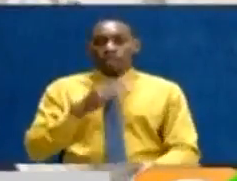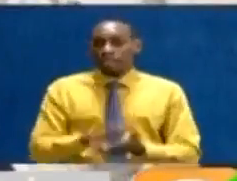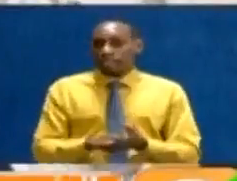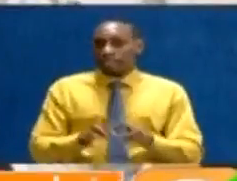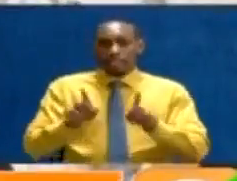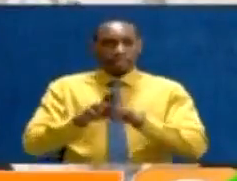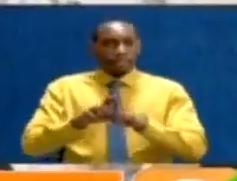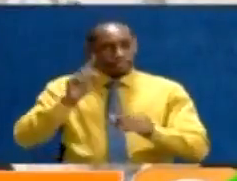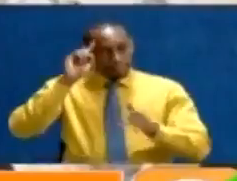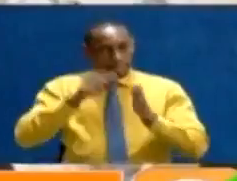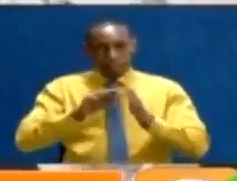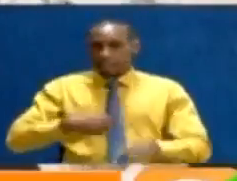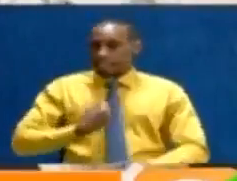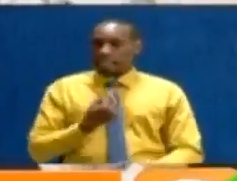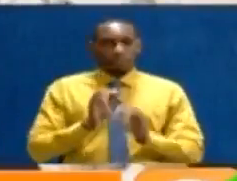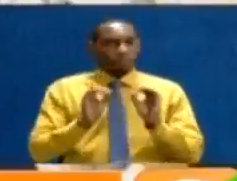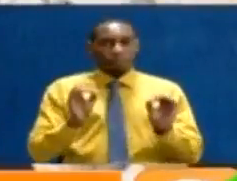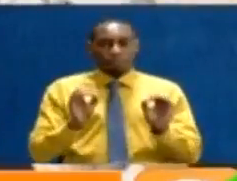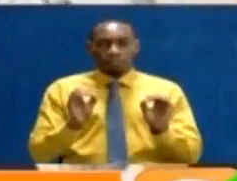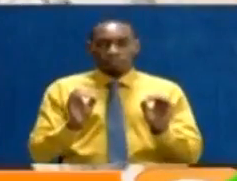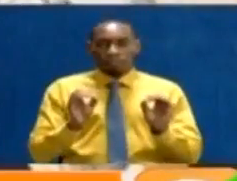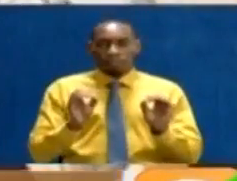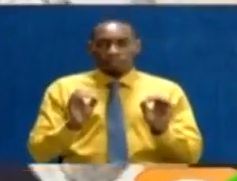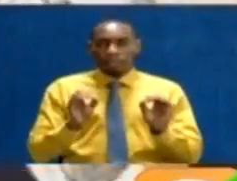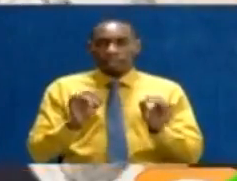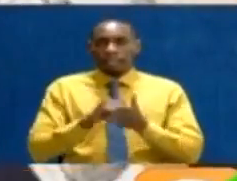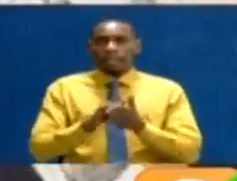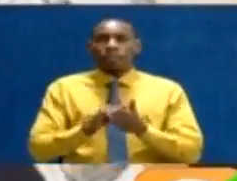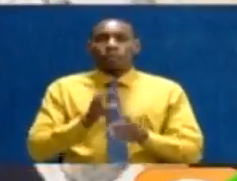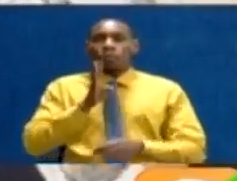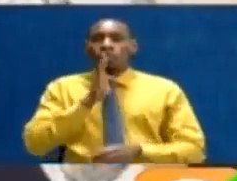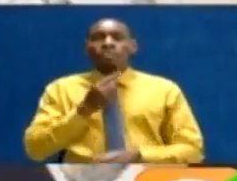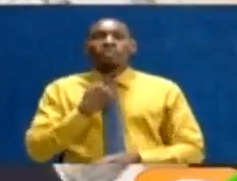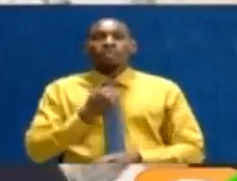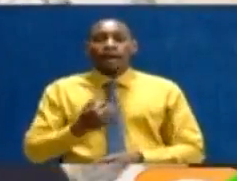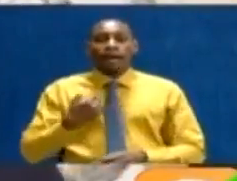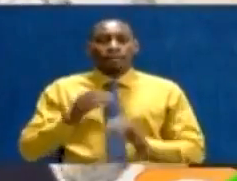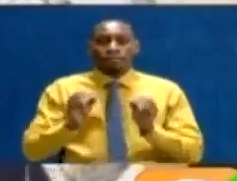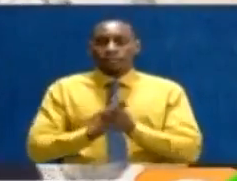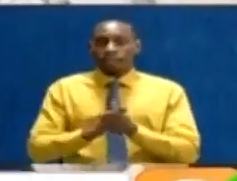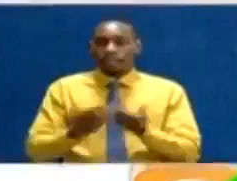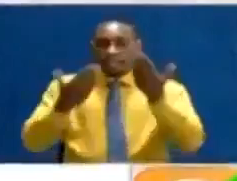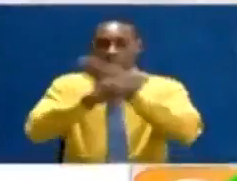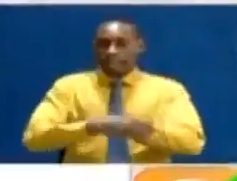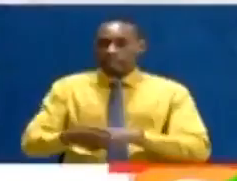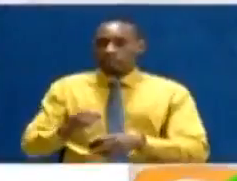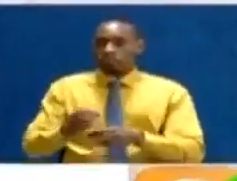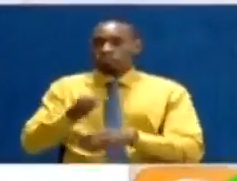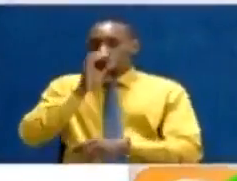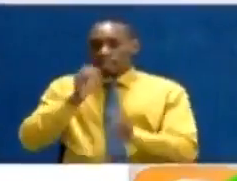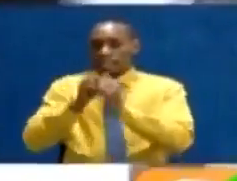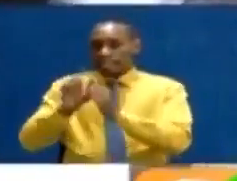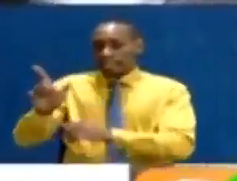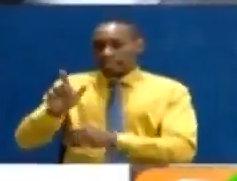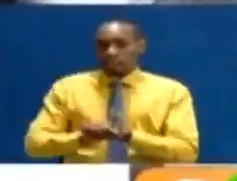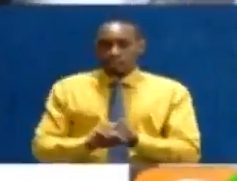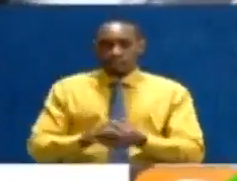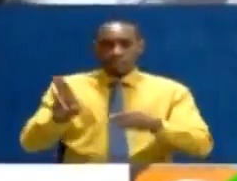Hata mimi siku igundua mwenyewe at once, kiu cha maji kimerudi chini. Kwa sababu kwa usiku mmoja nilikuwa natumia 10 liters. He tells us that he